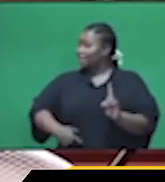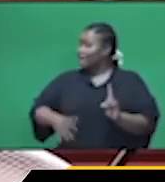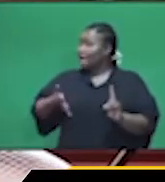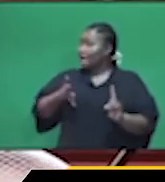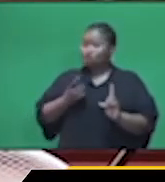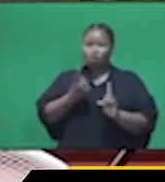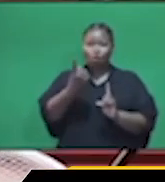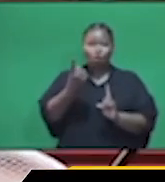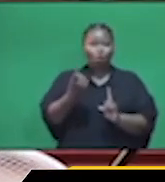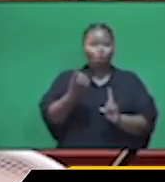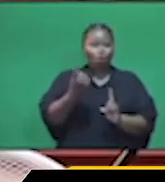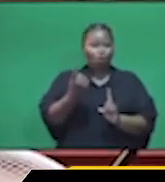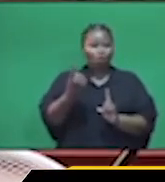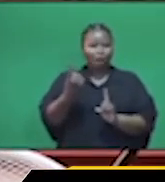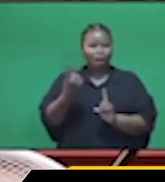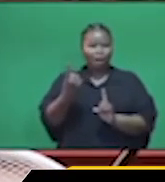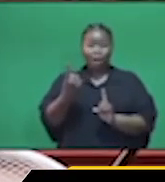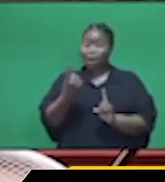a province.